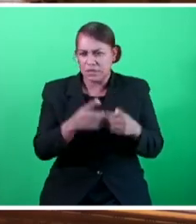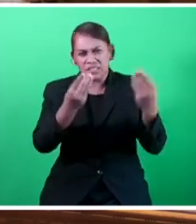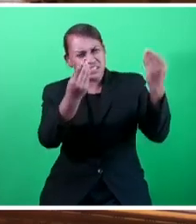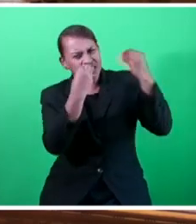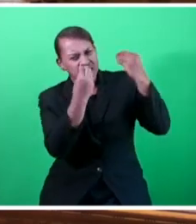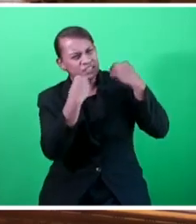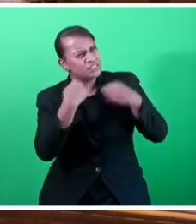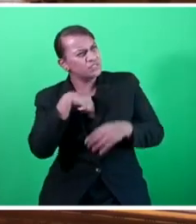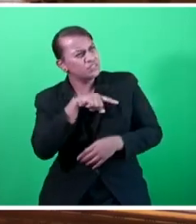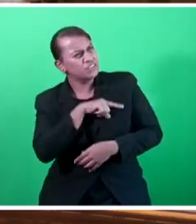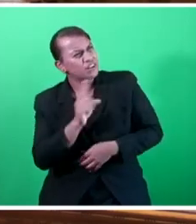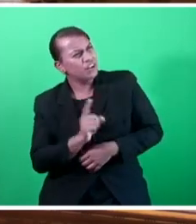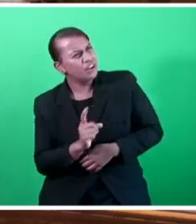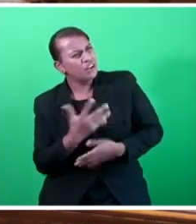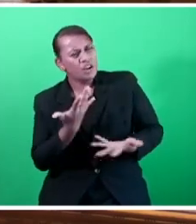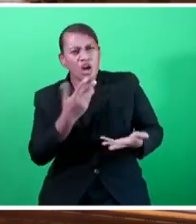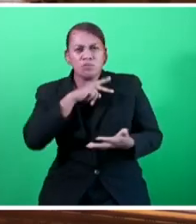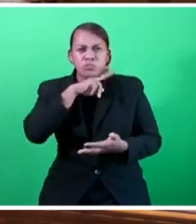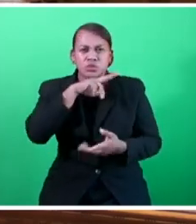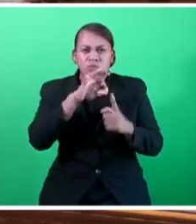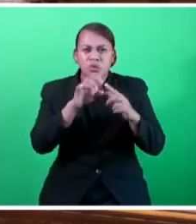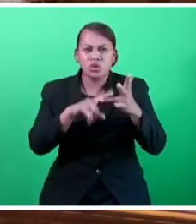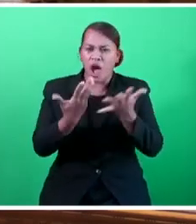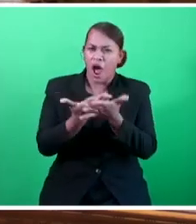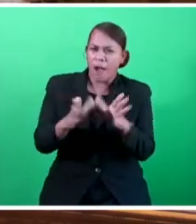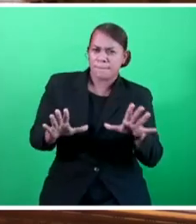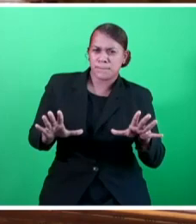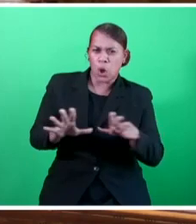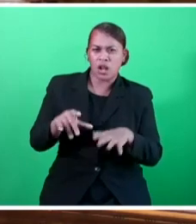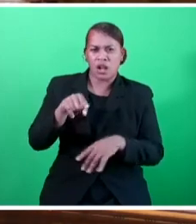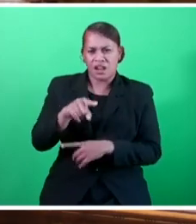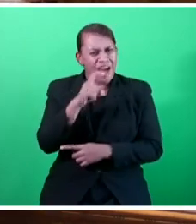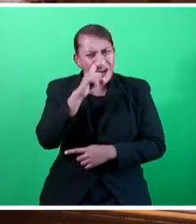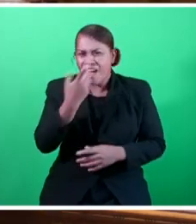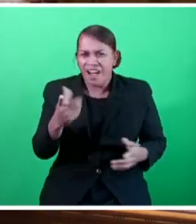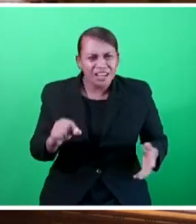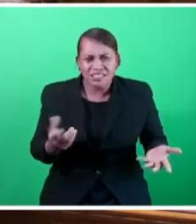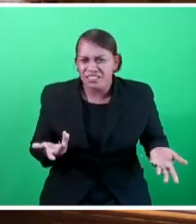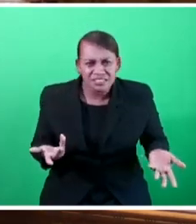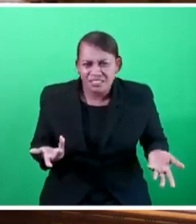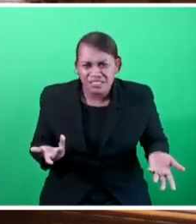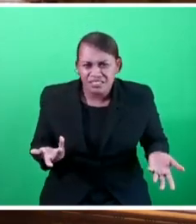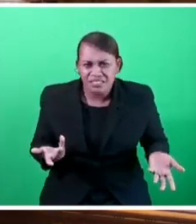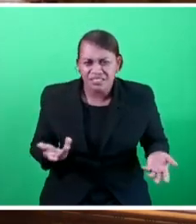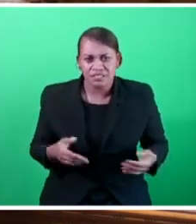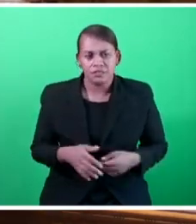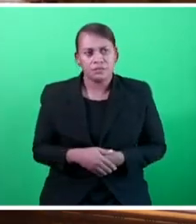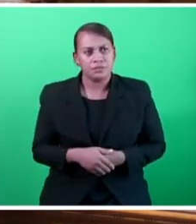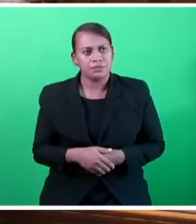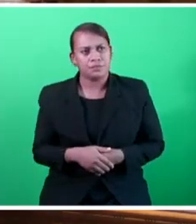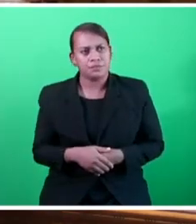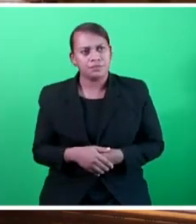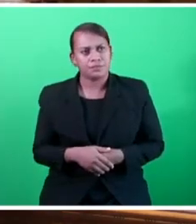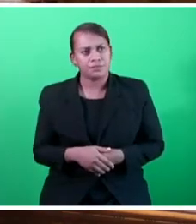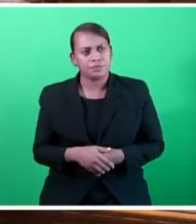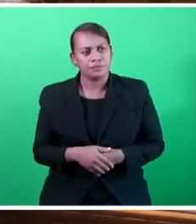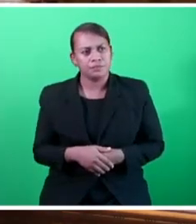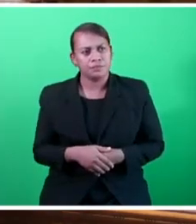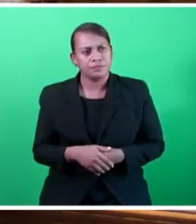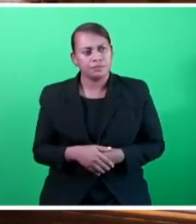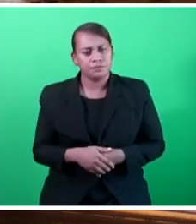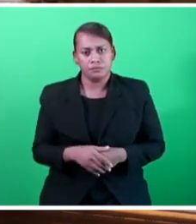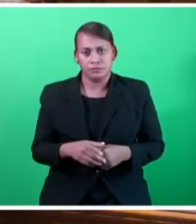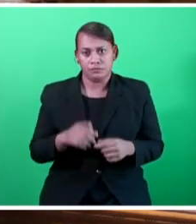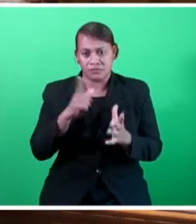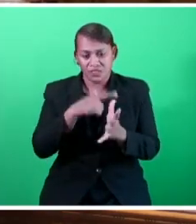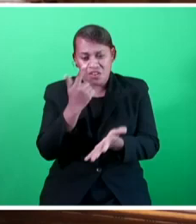pornography bans are virtually impossible to implement. There's been a lot of talk about the sources